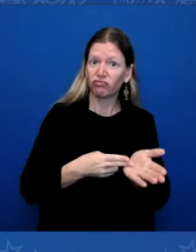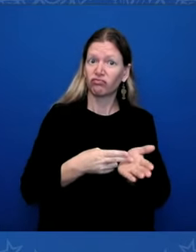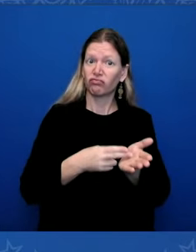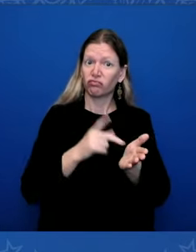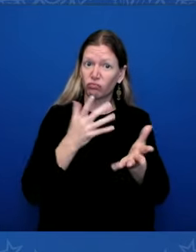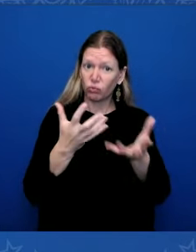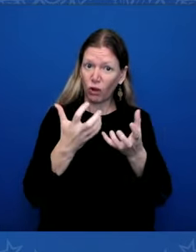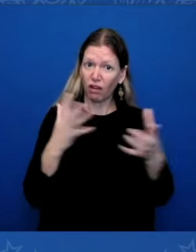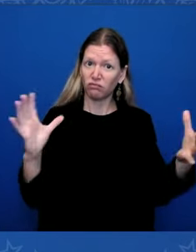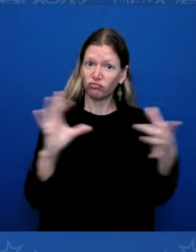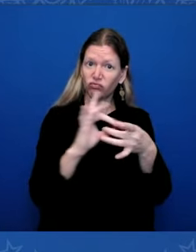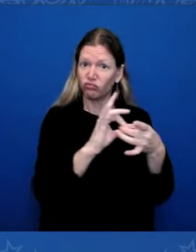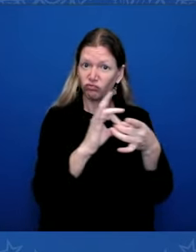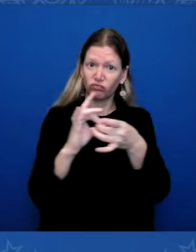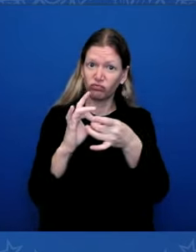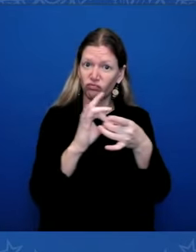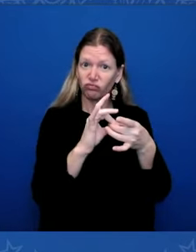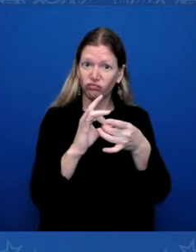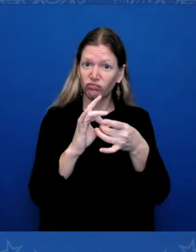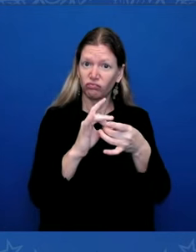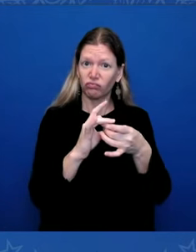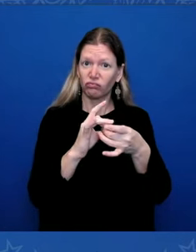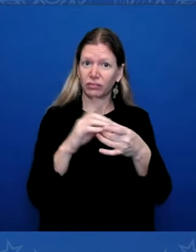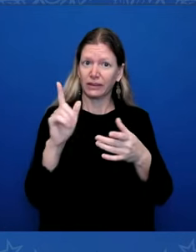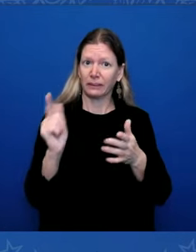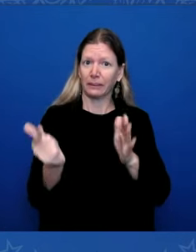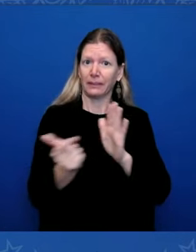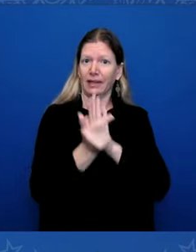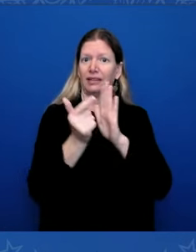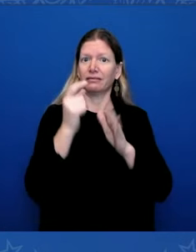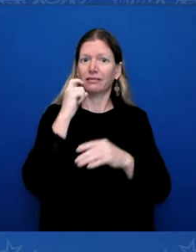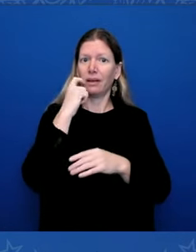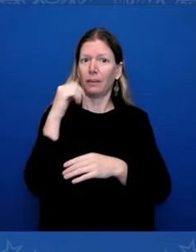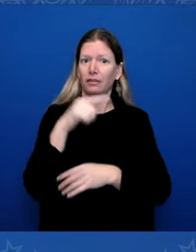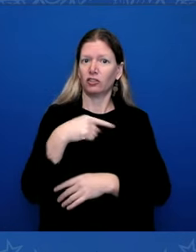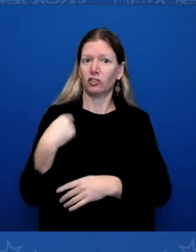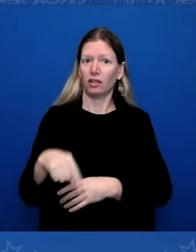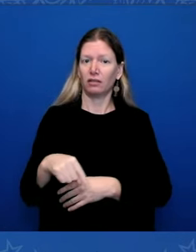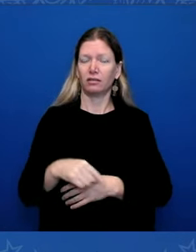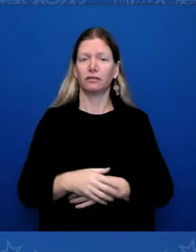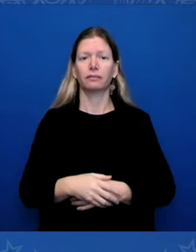Apple in China? Well, look, first of all,